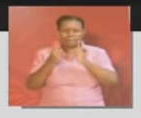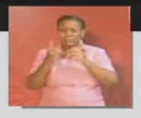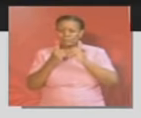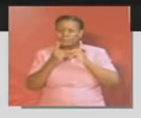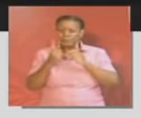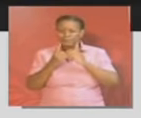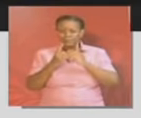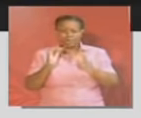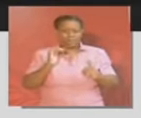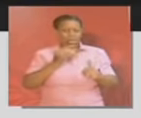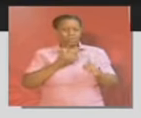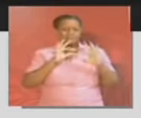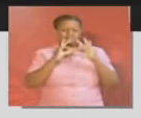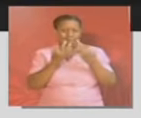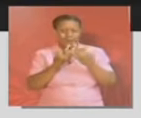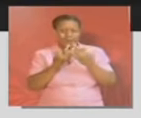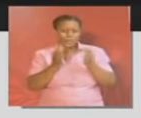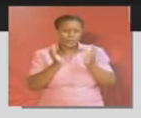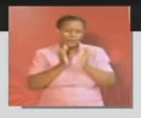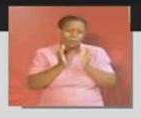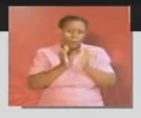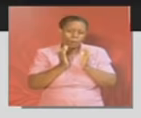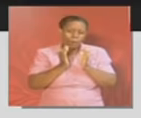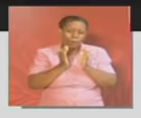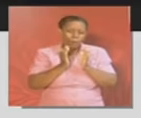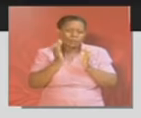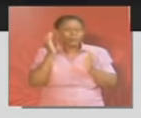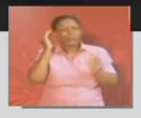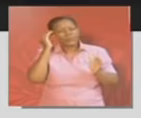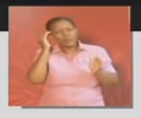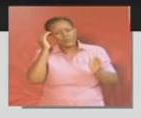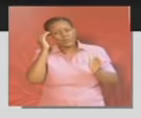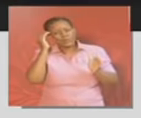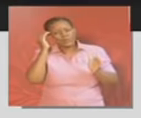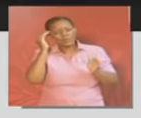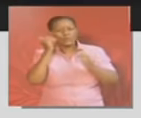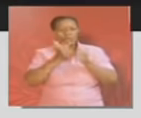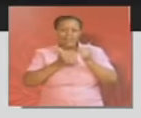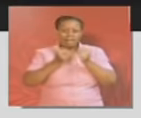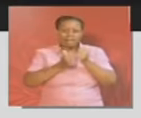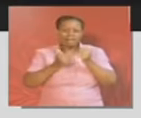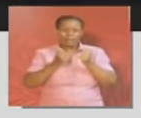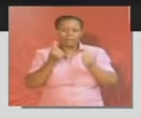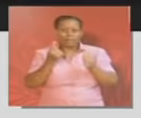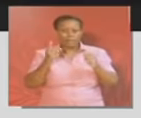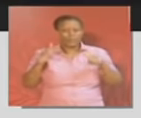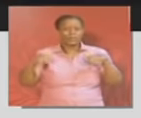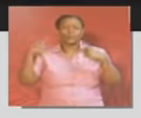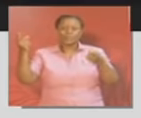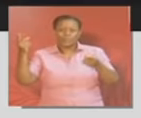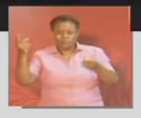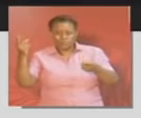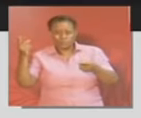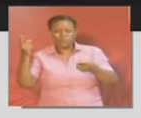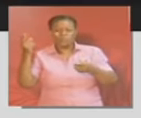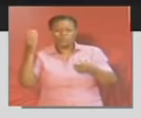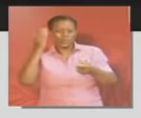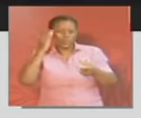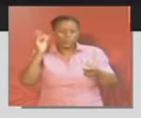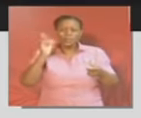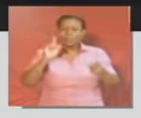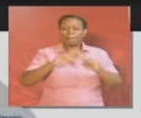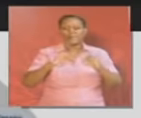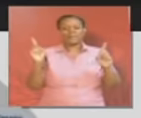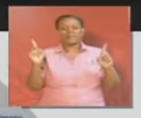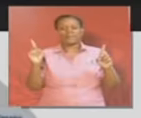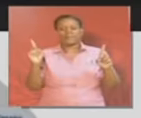circle, you know everybody's been, etc. But there's a large fallacy in that assumption. That assumption is usually quite incorrect because,